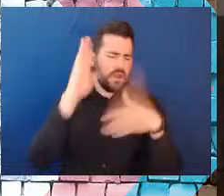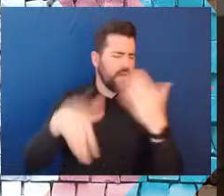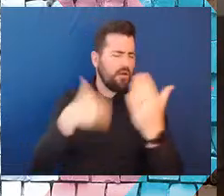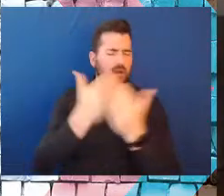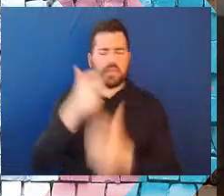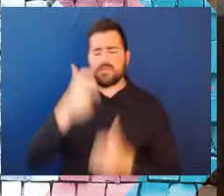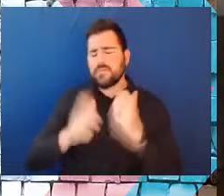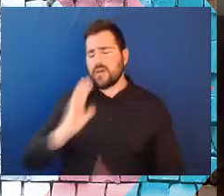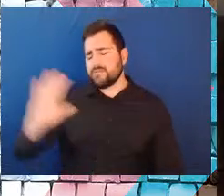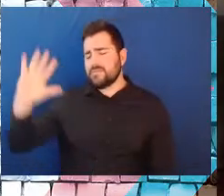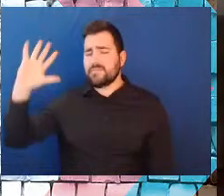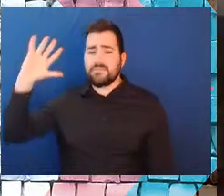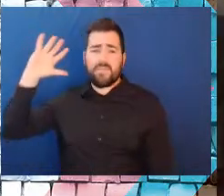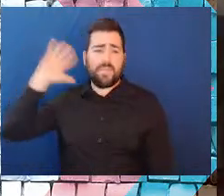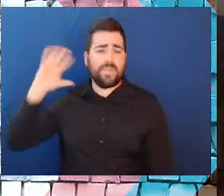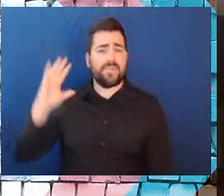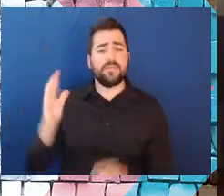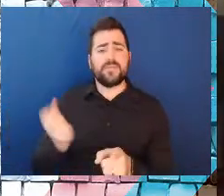Oh, oh. So